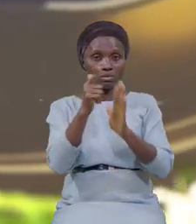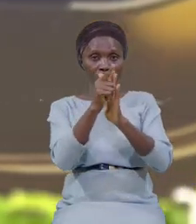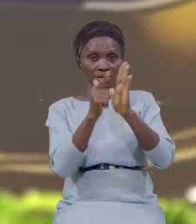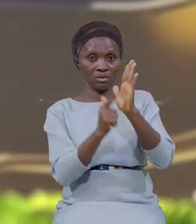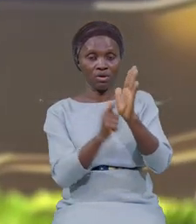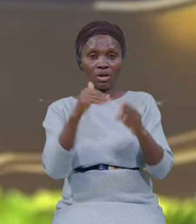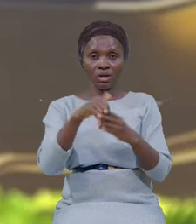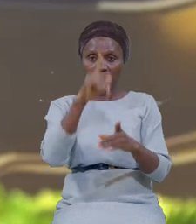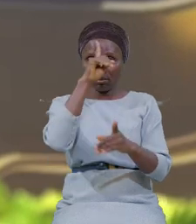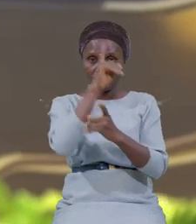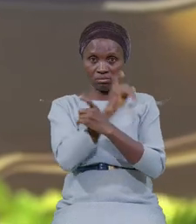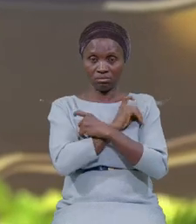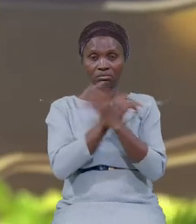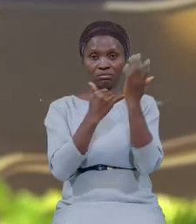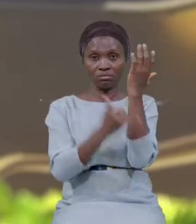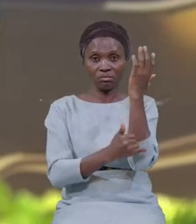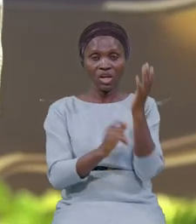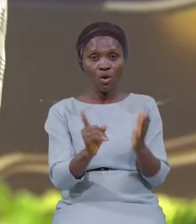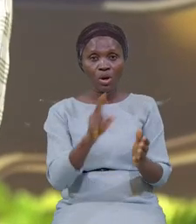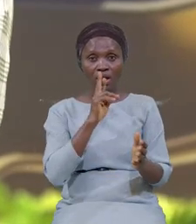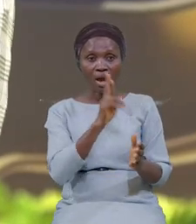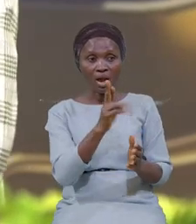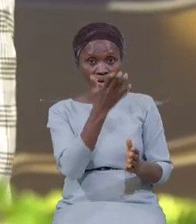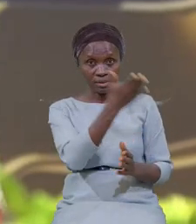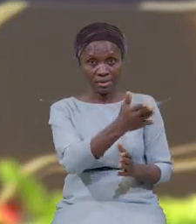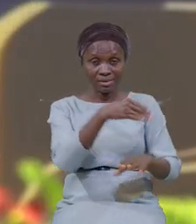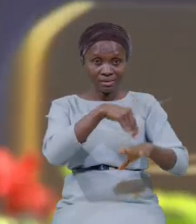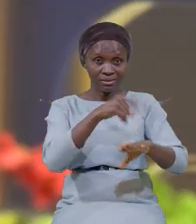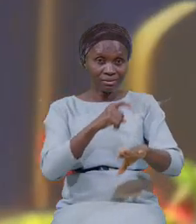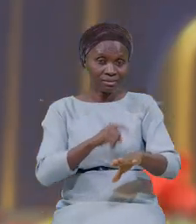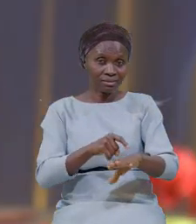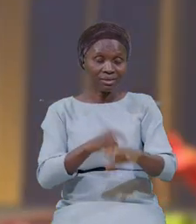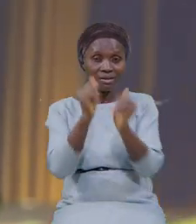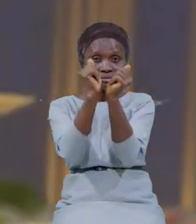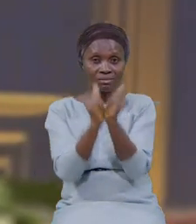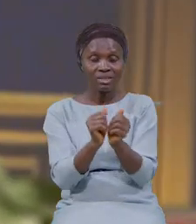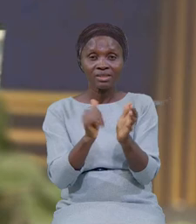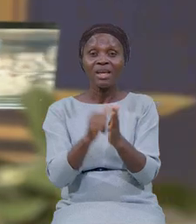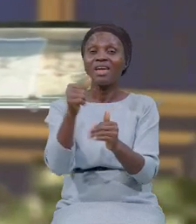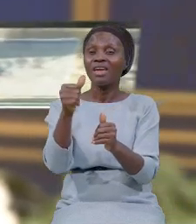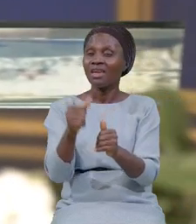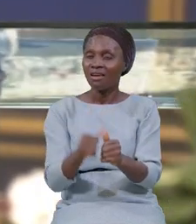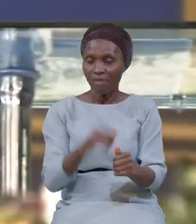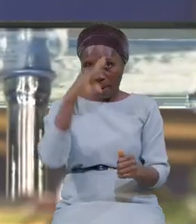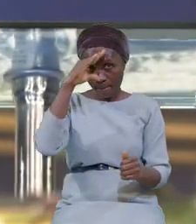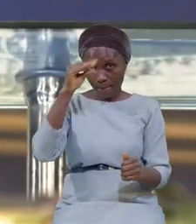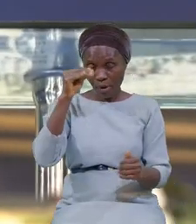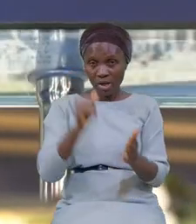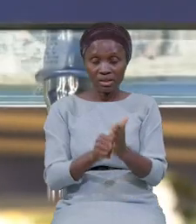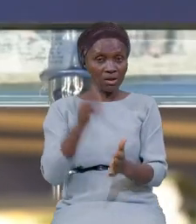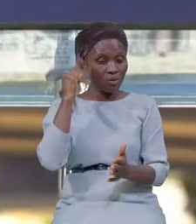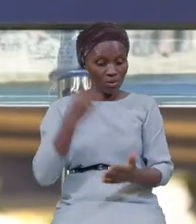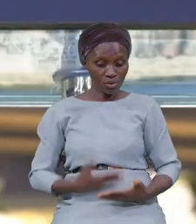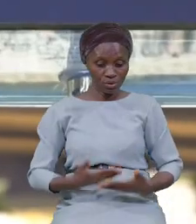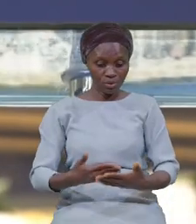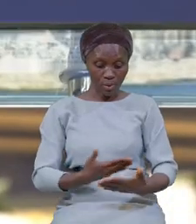in Egypt where they were slaves, that every boy that was born would be